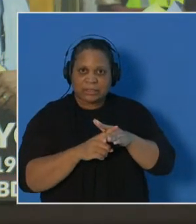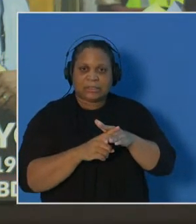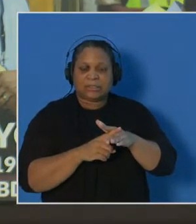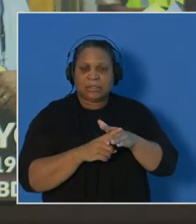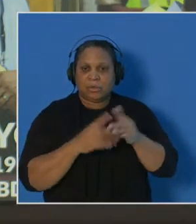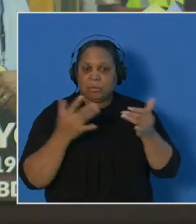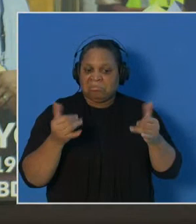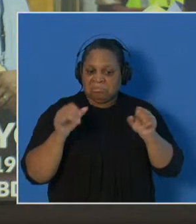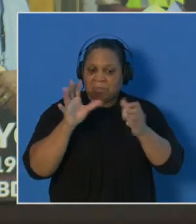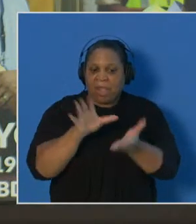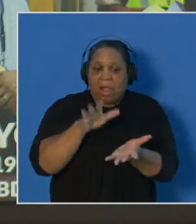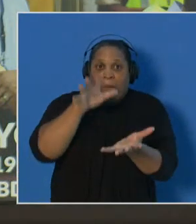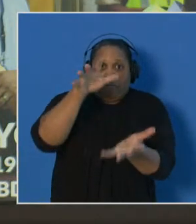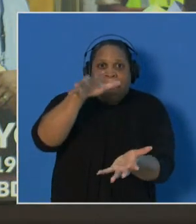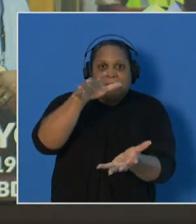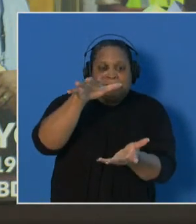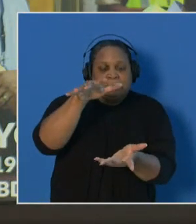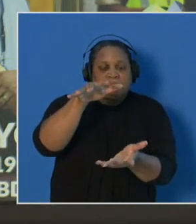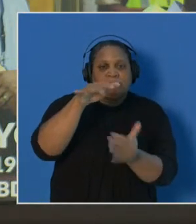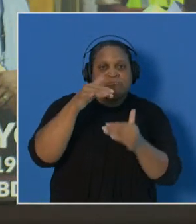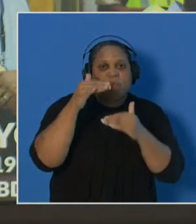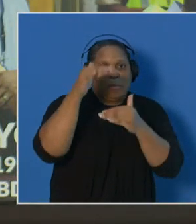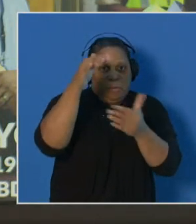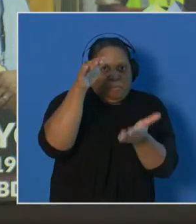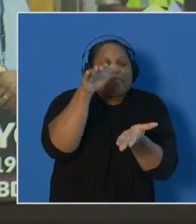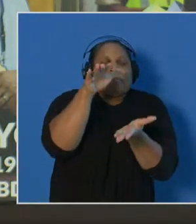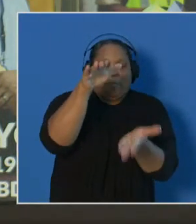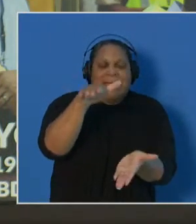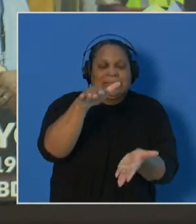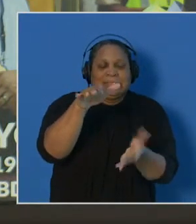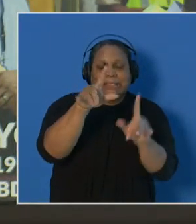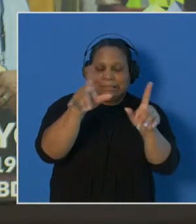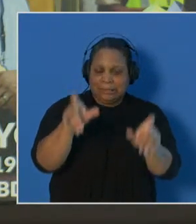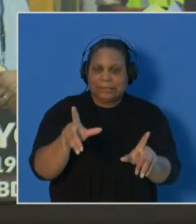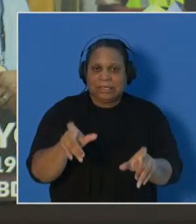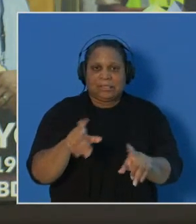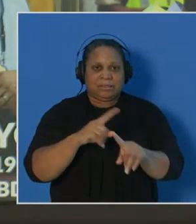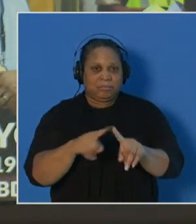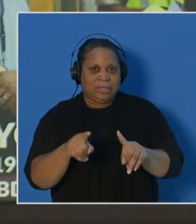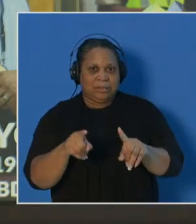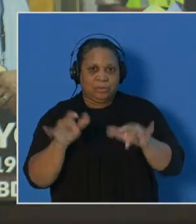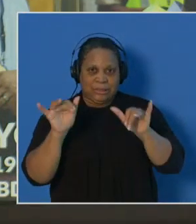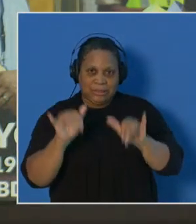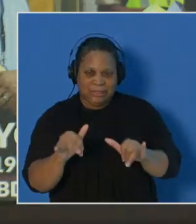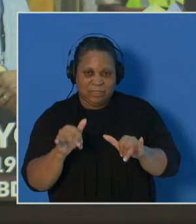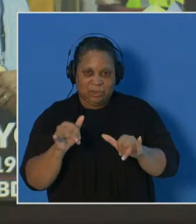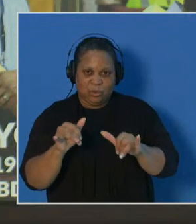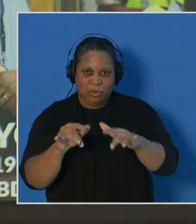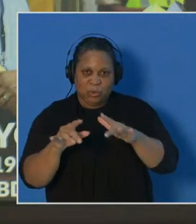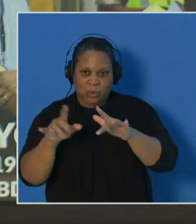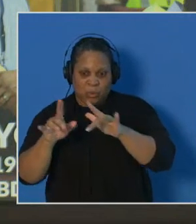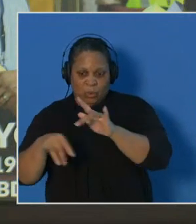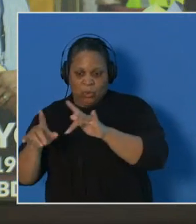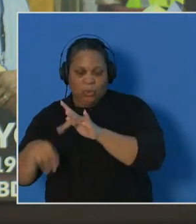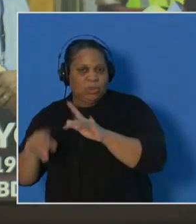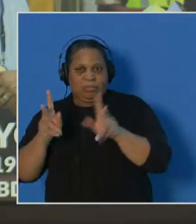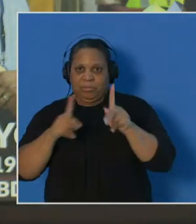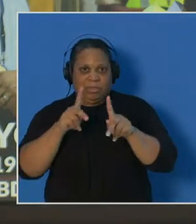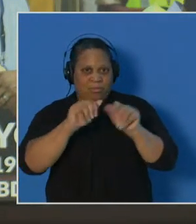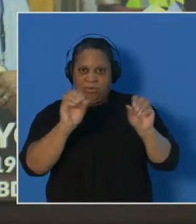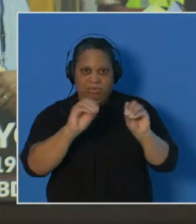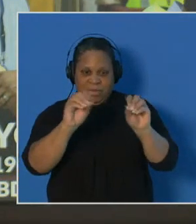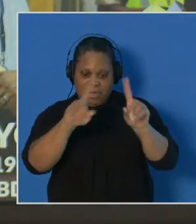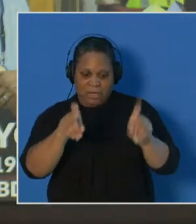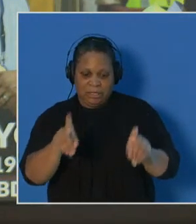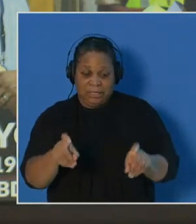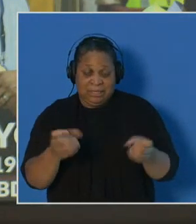to test 200 people a day. However, many times these slots go unfilled as people are not getting tested as